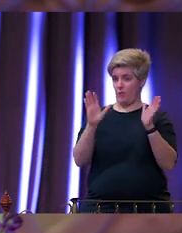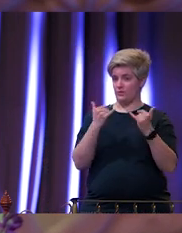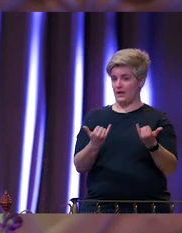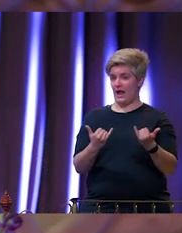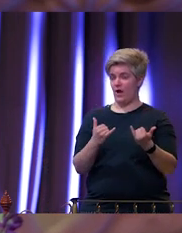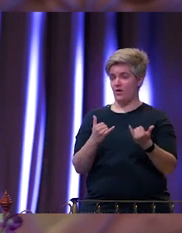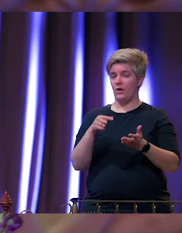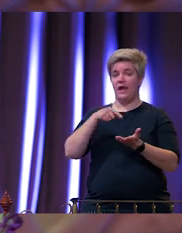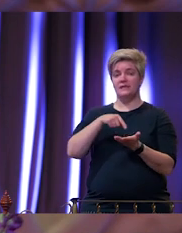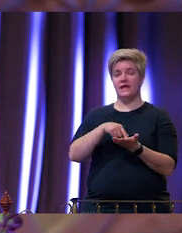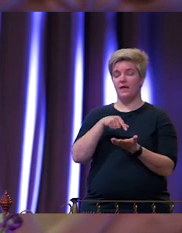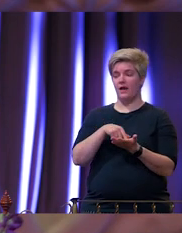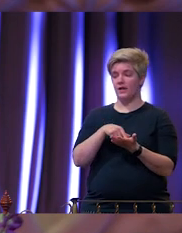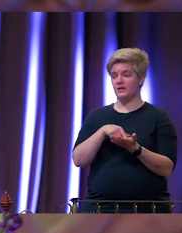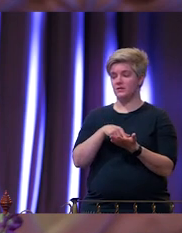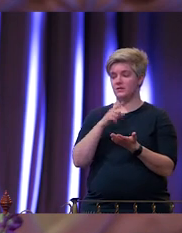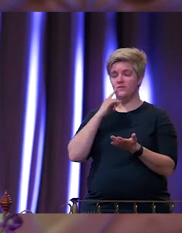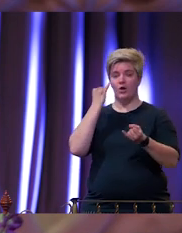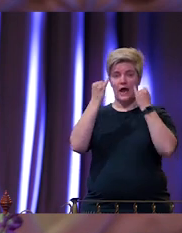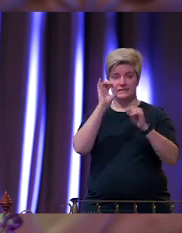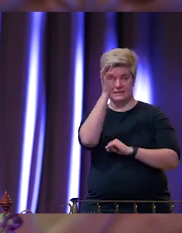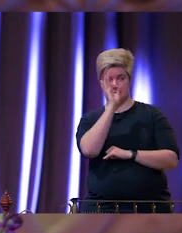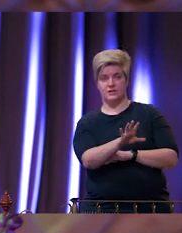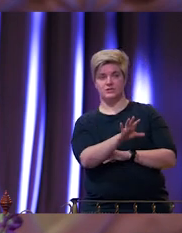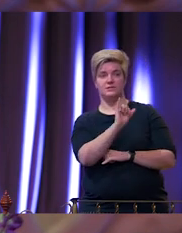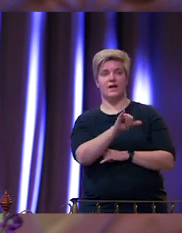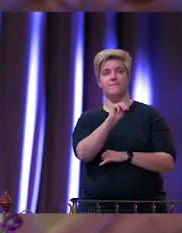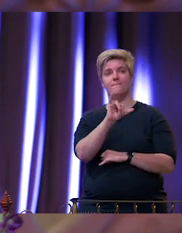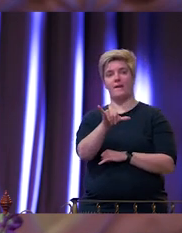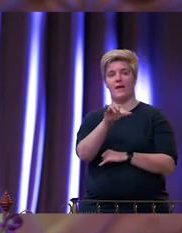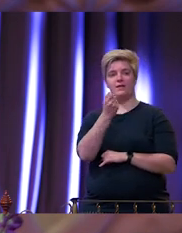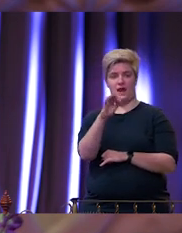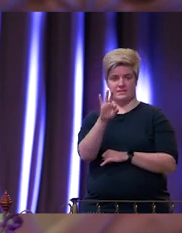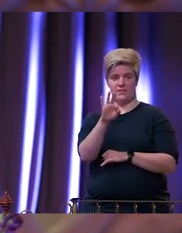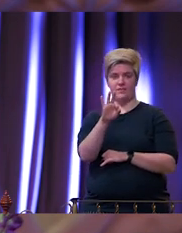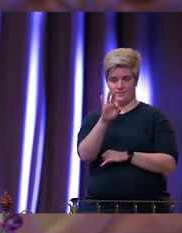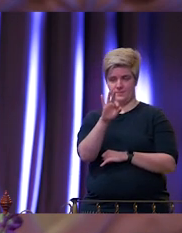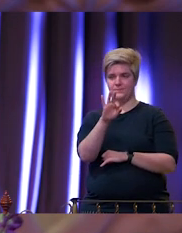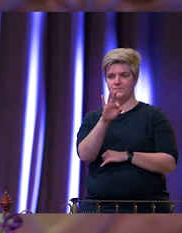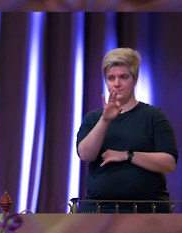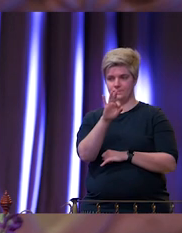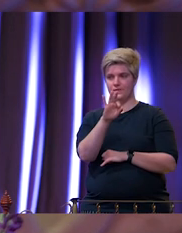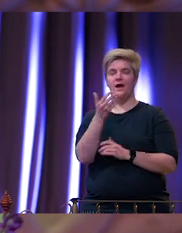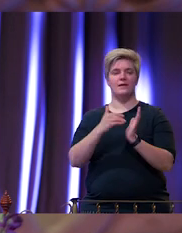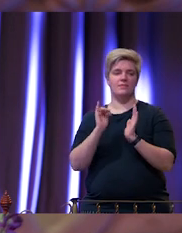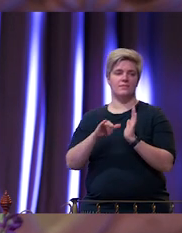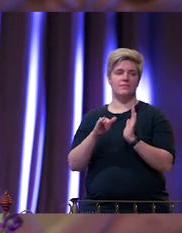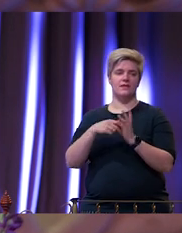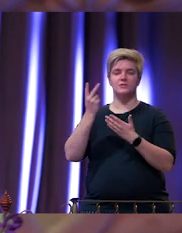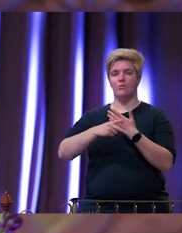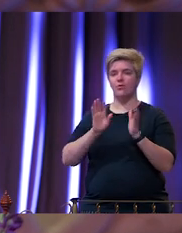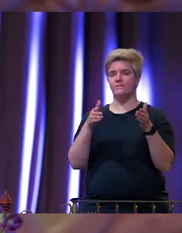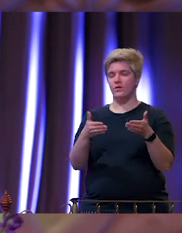deadline for idea submissions is May 19th. That again is a program that's focused